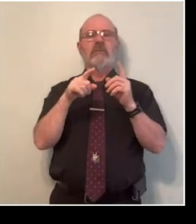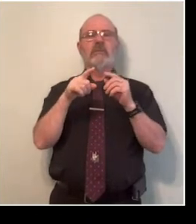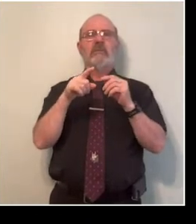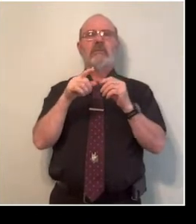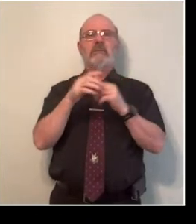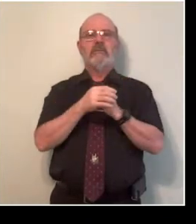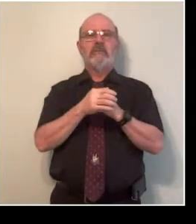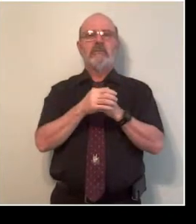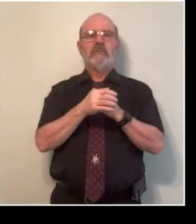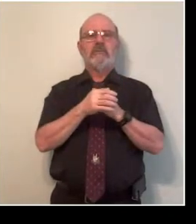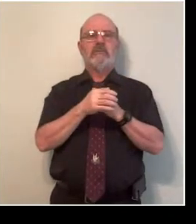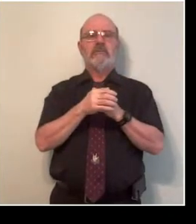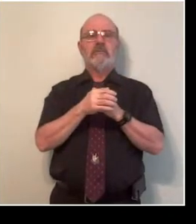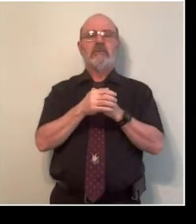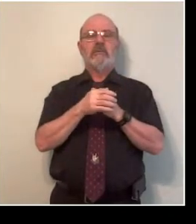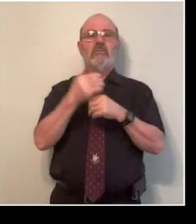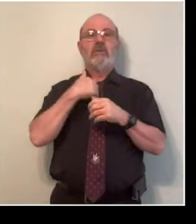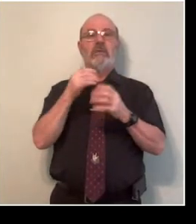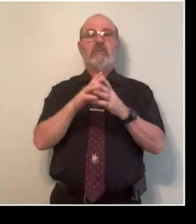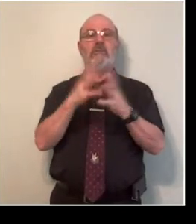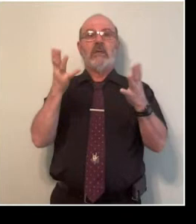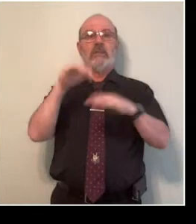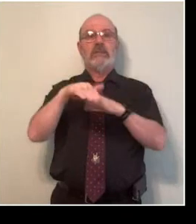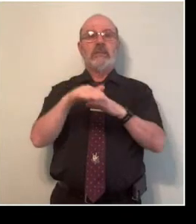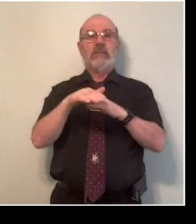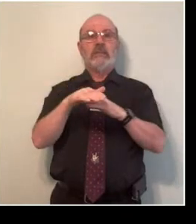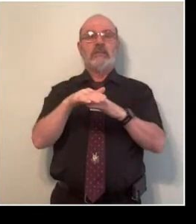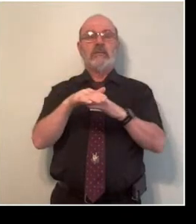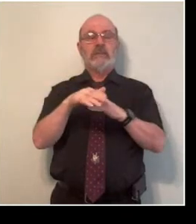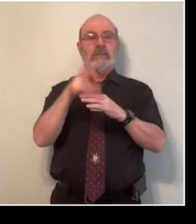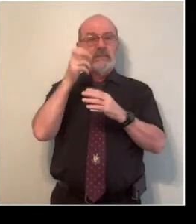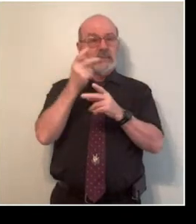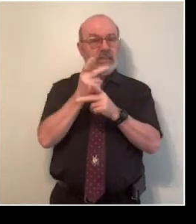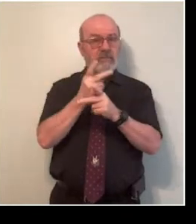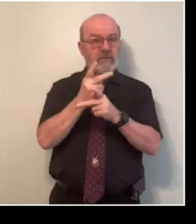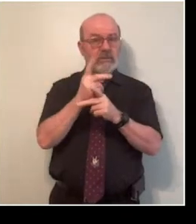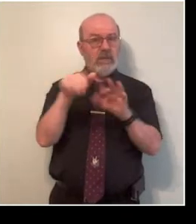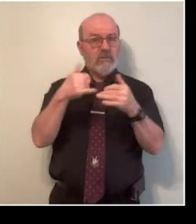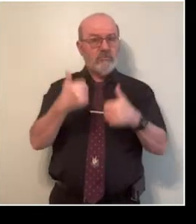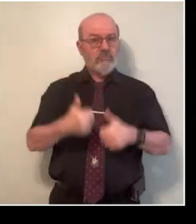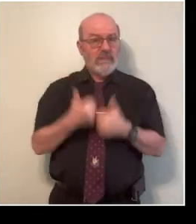hello, family and friends. We had quite the night. So listen carefully to this. This is what it's like to live